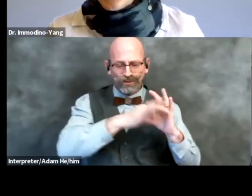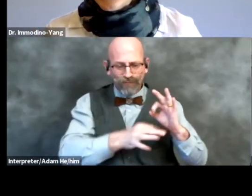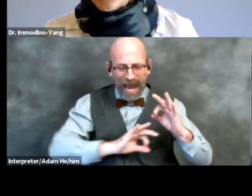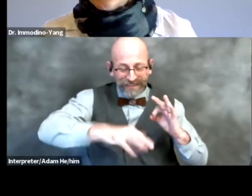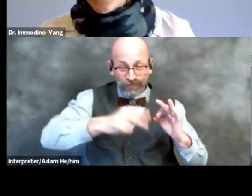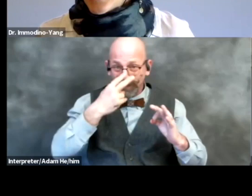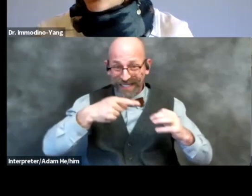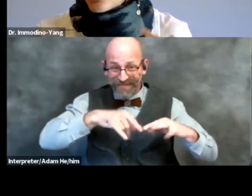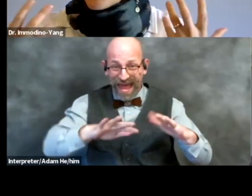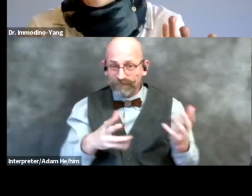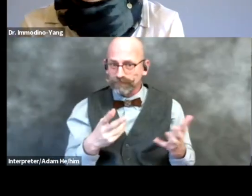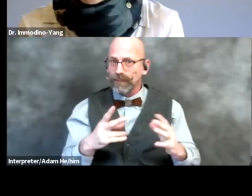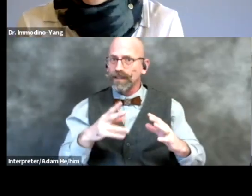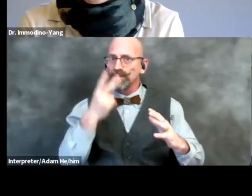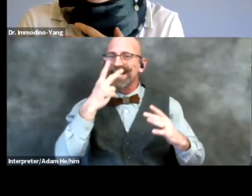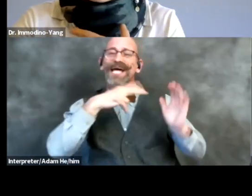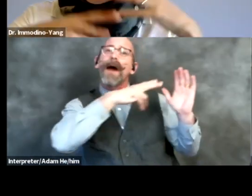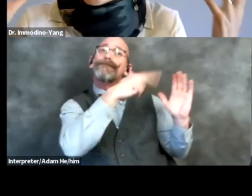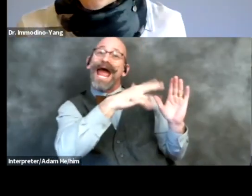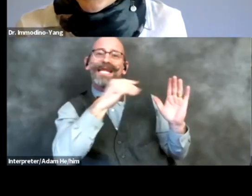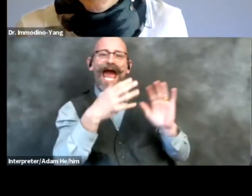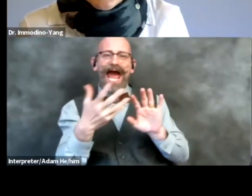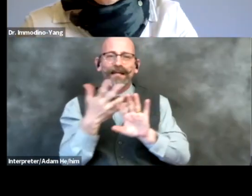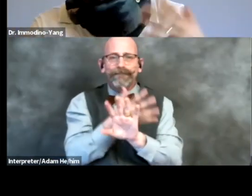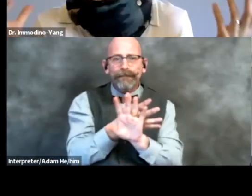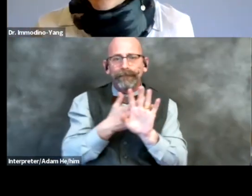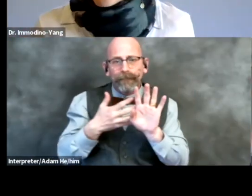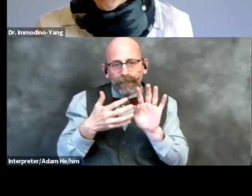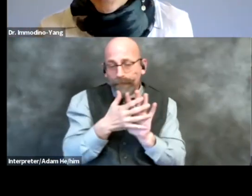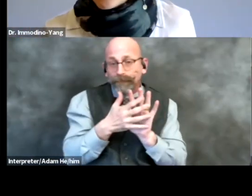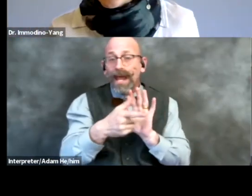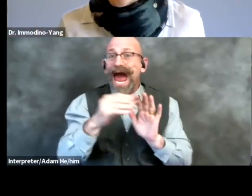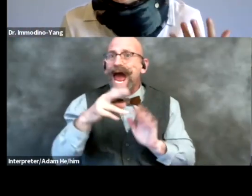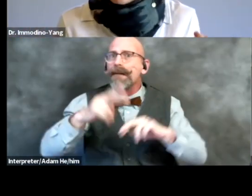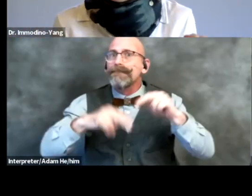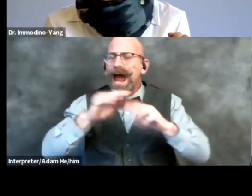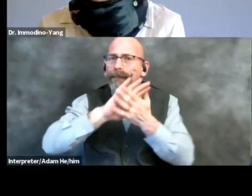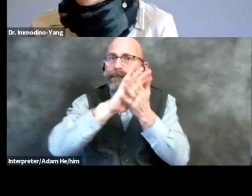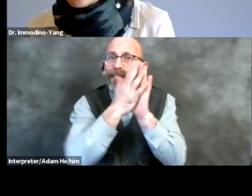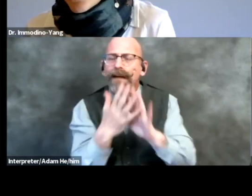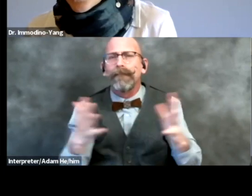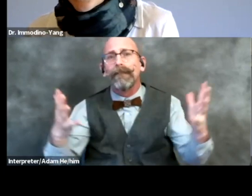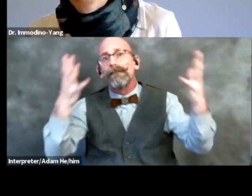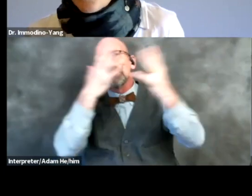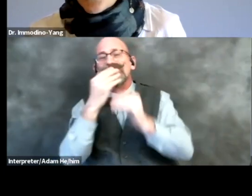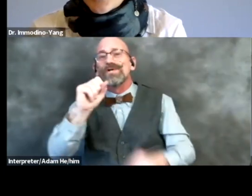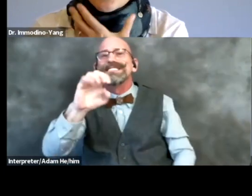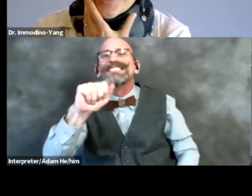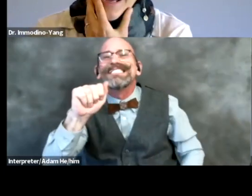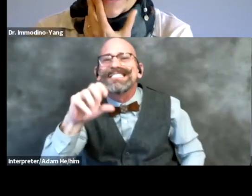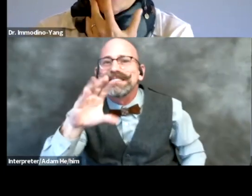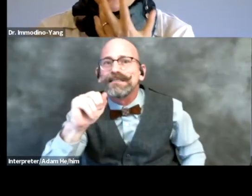underneath. And she painted them into this amazing seascape of life. And I love this as a metaphor